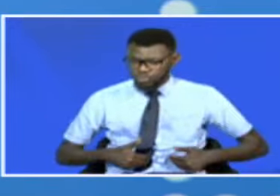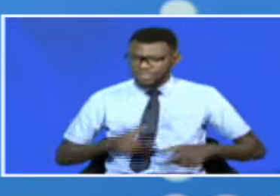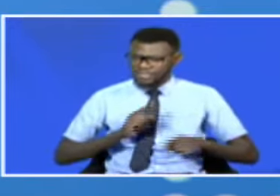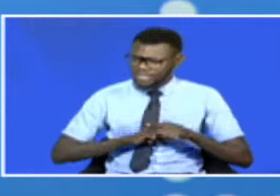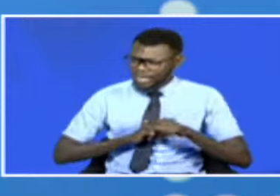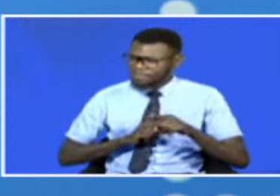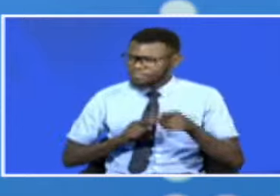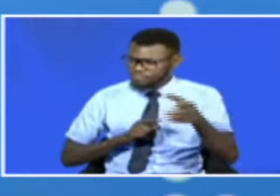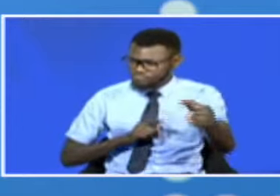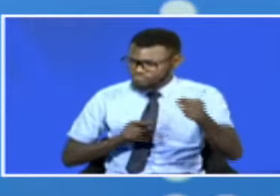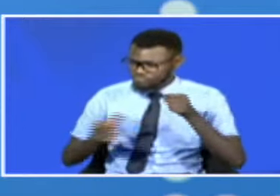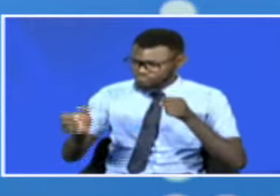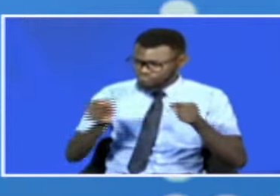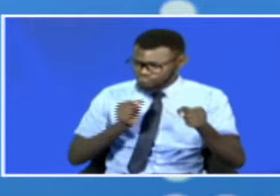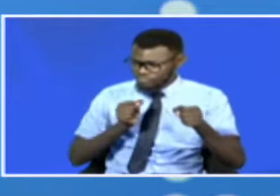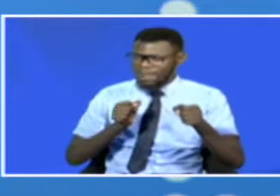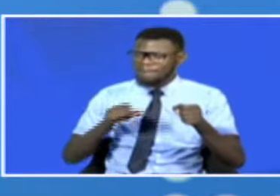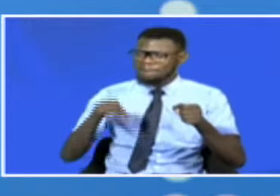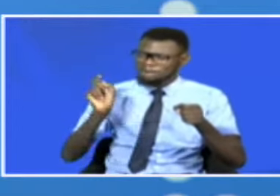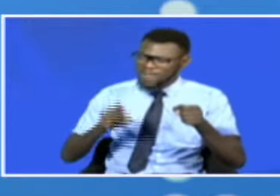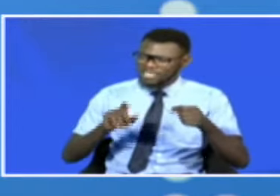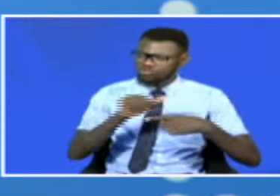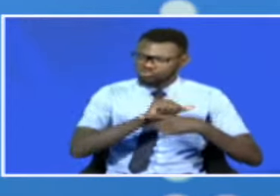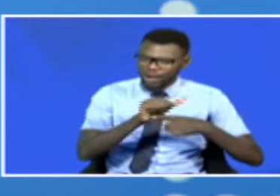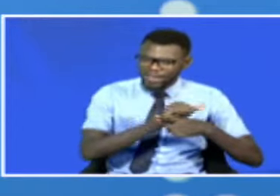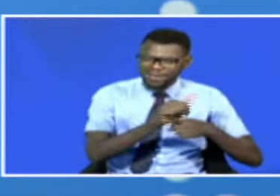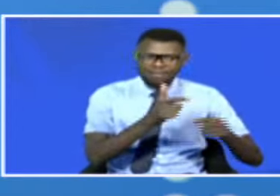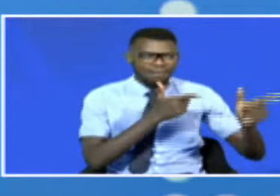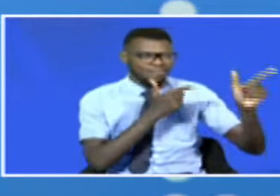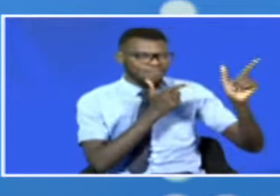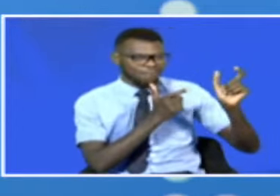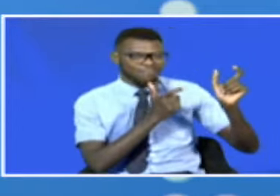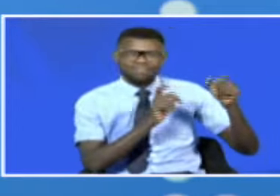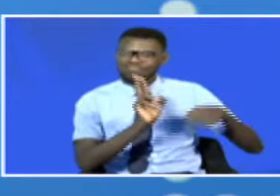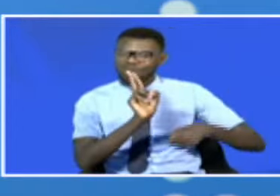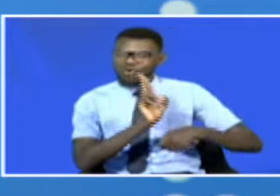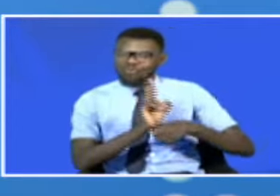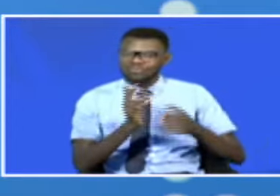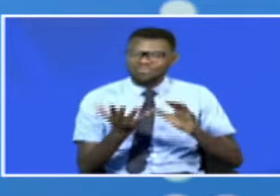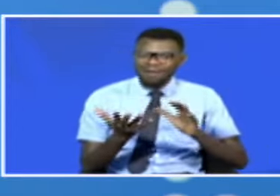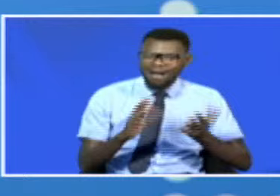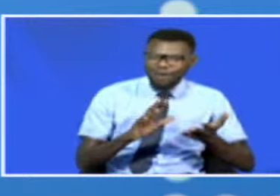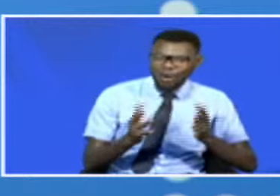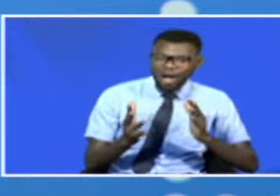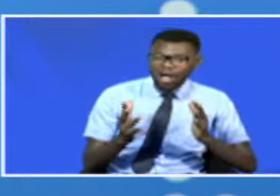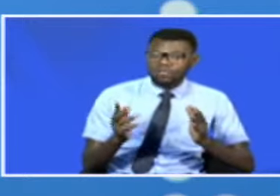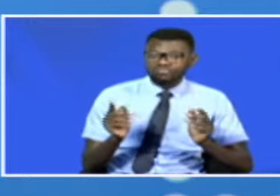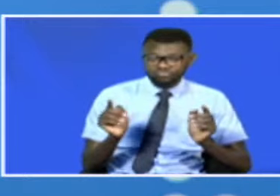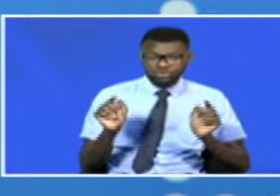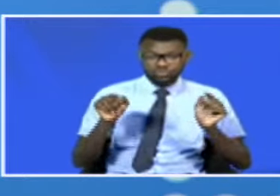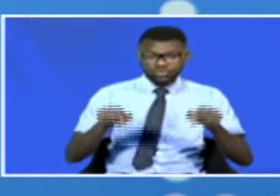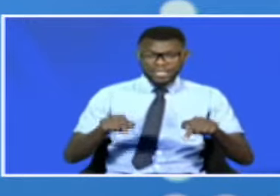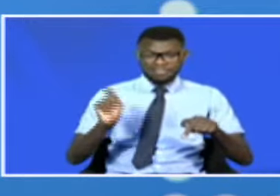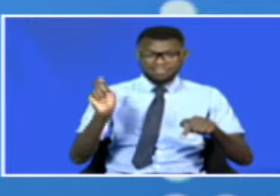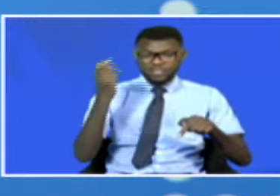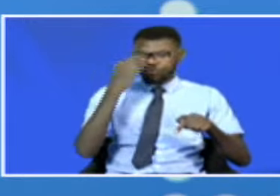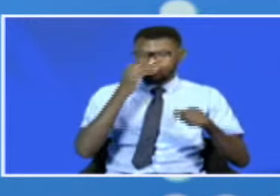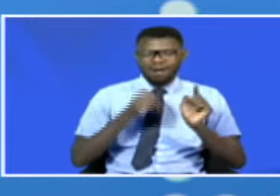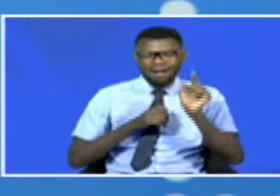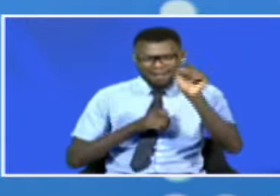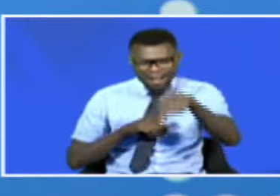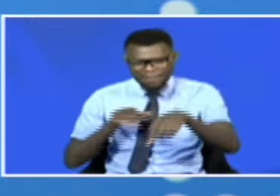basic firearm training. The president spoke at the NYS Academy Gilgil, where he presided over a pass parade